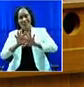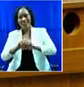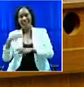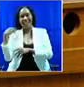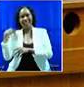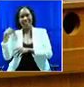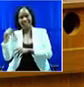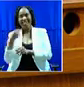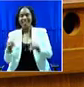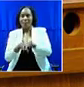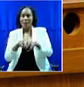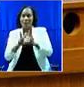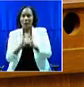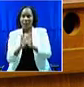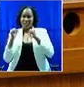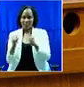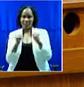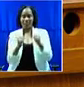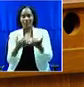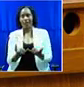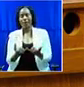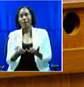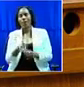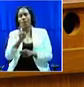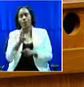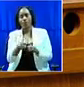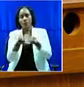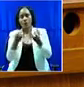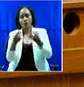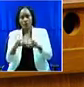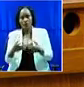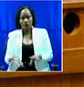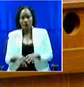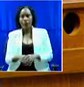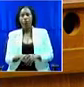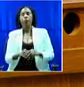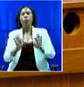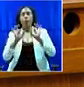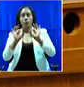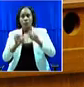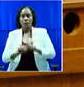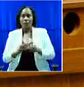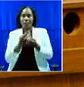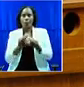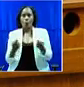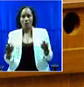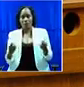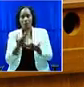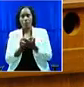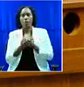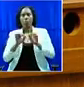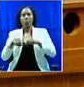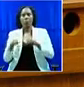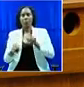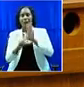strengthened, and they are also being provided with adequate resources to enable the identification